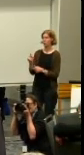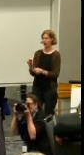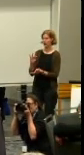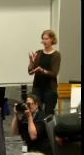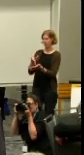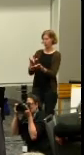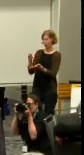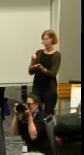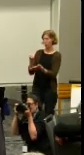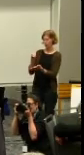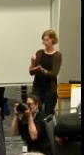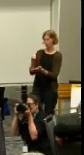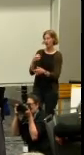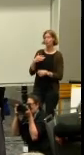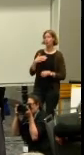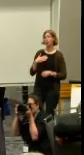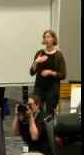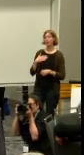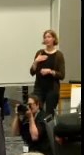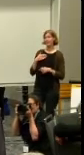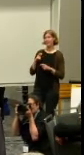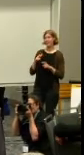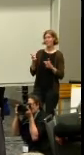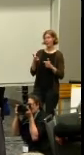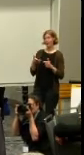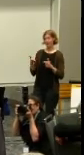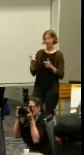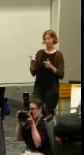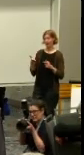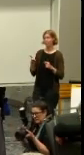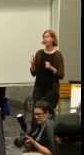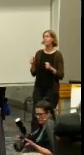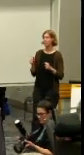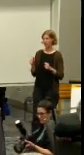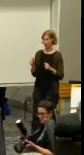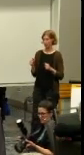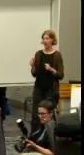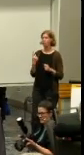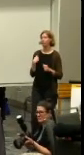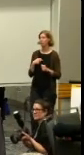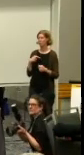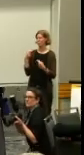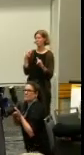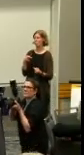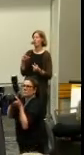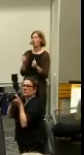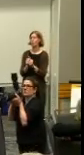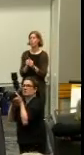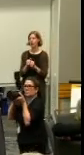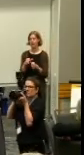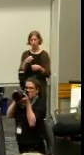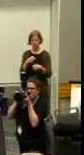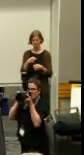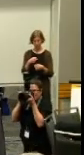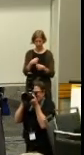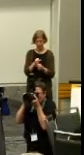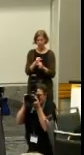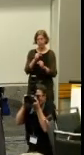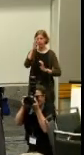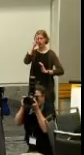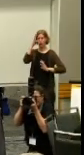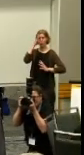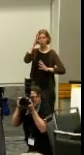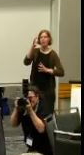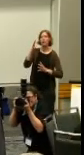run into when it comes to creating inclusive spaces is either we have parents of